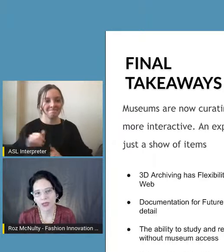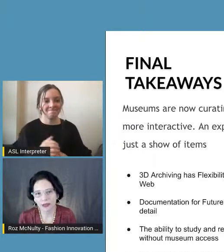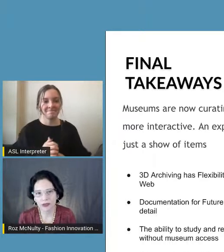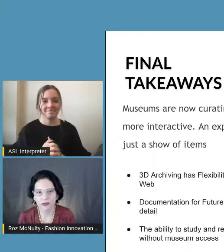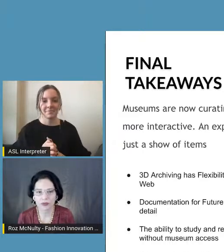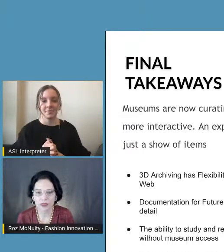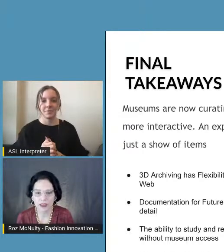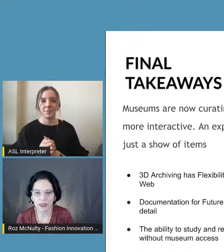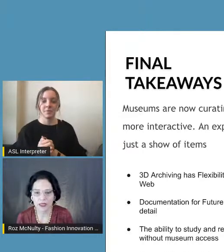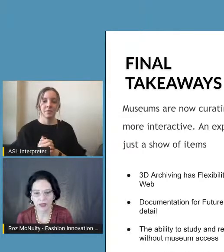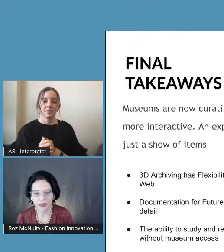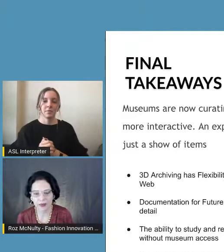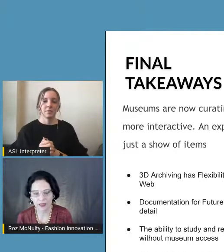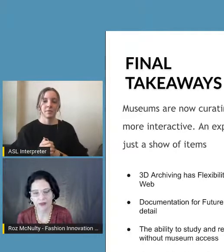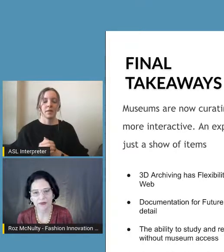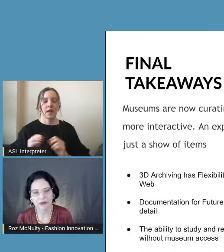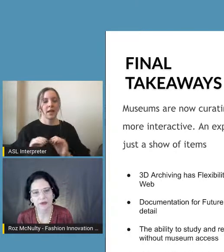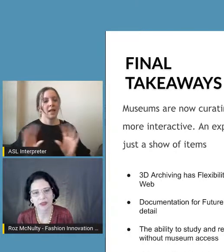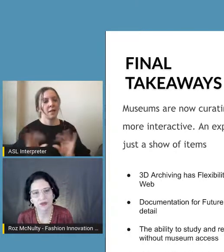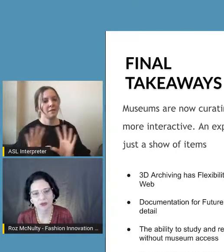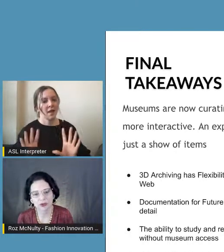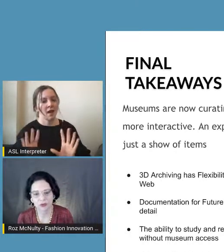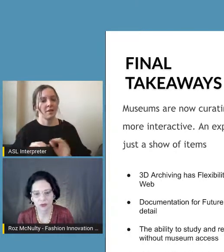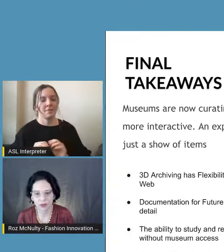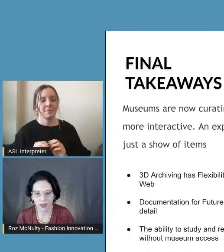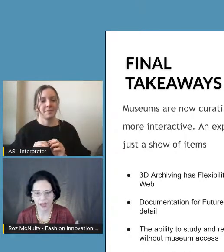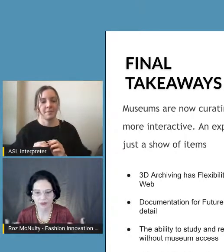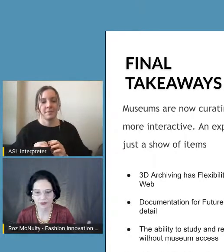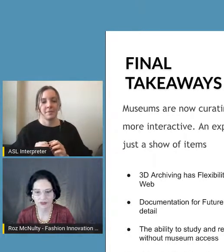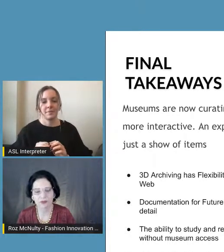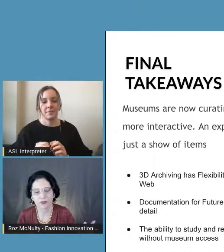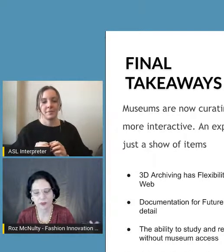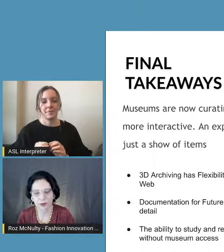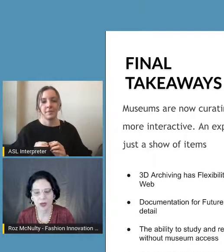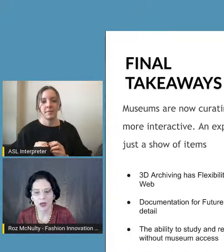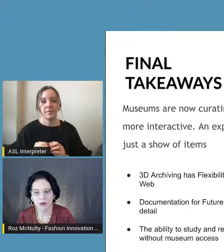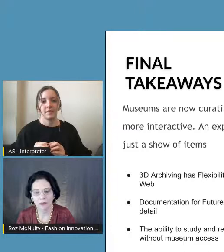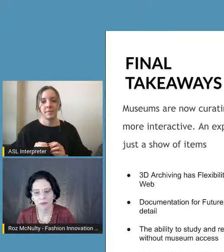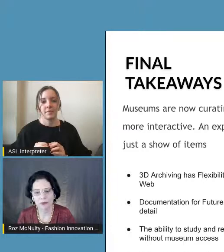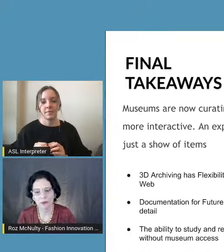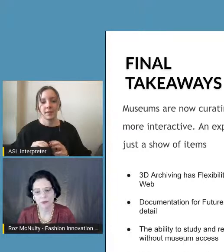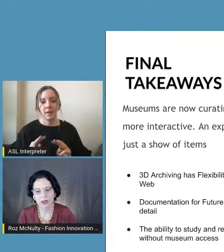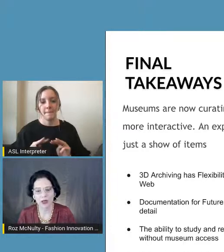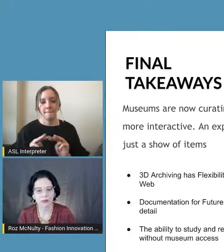is creating 3D assets gives you assets for